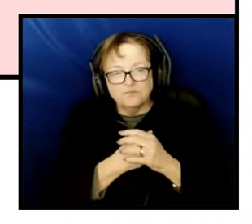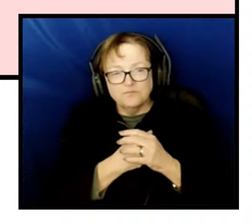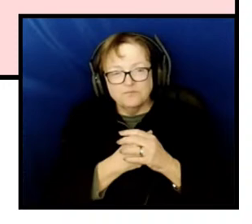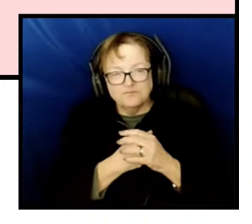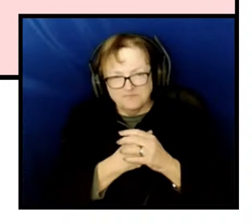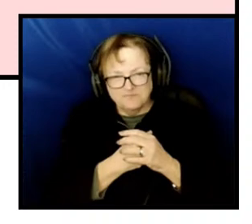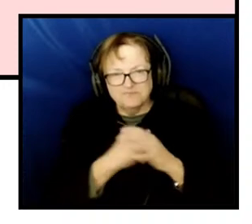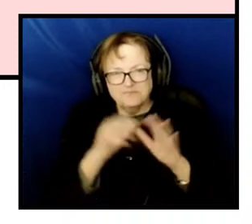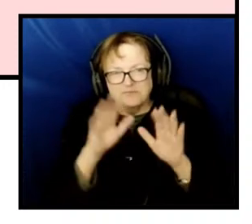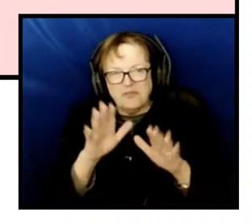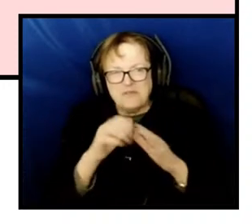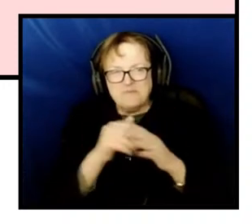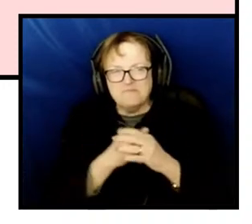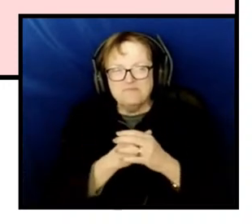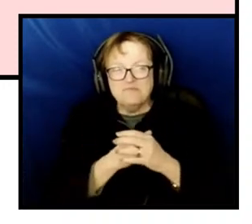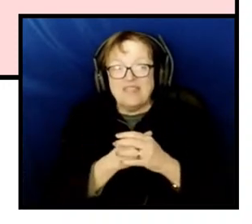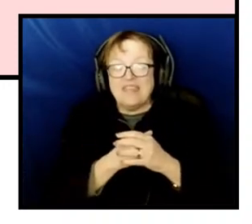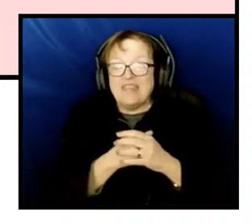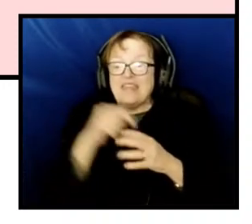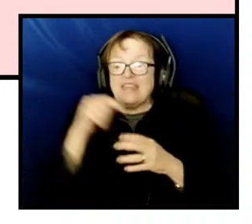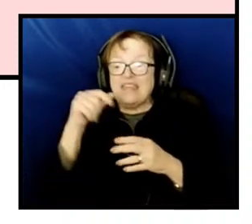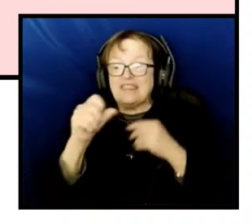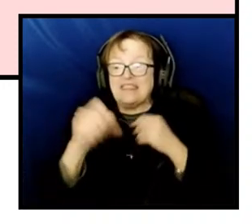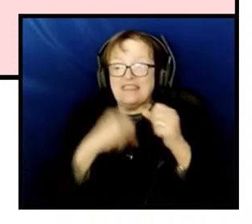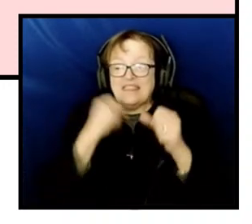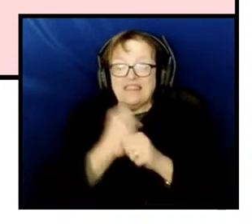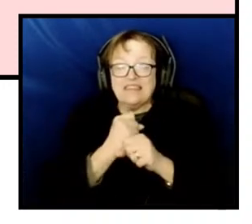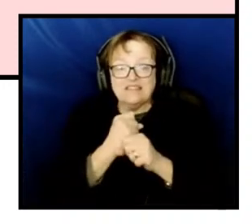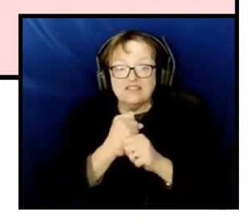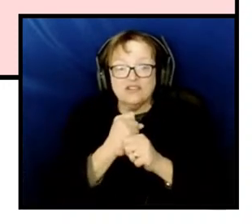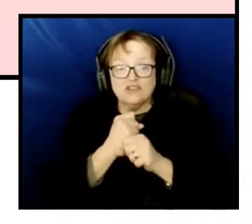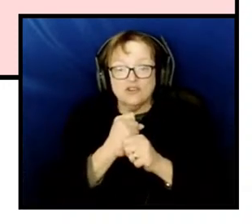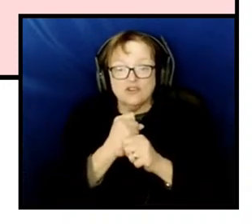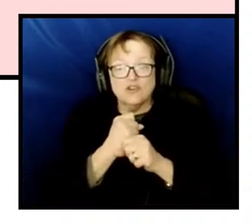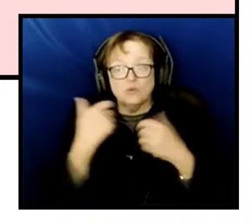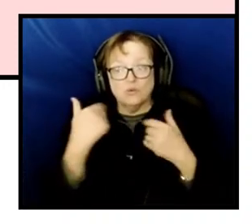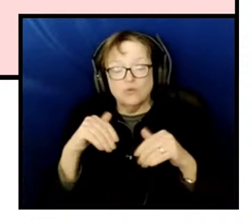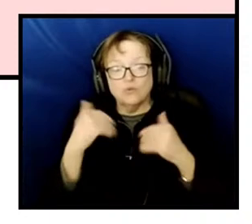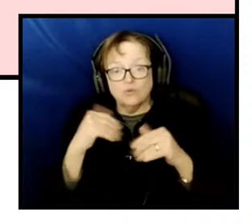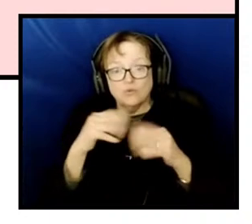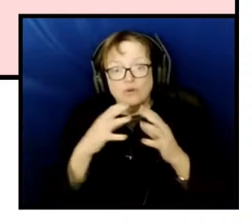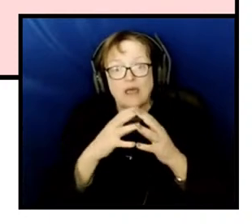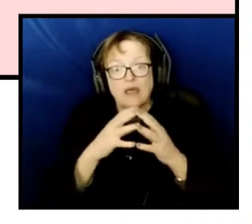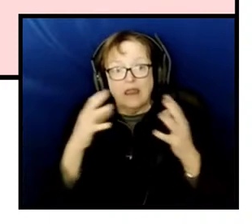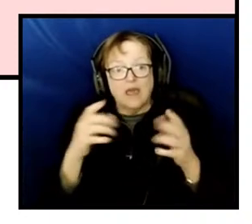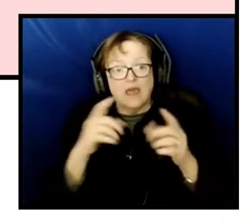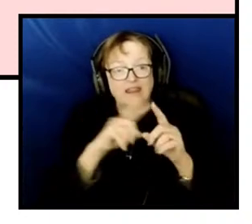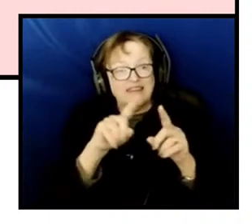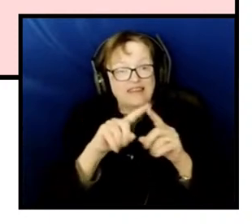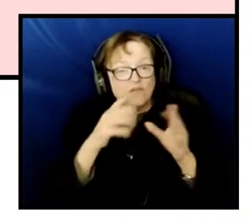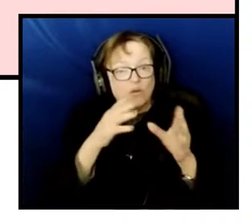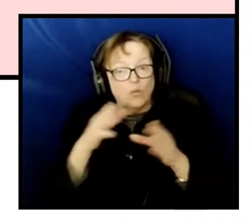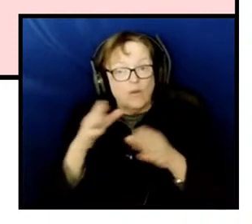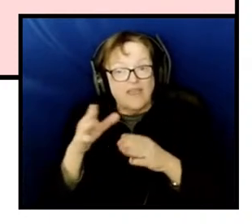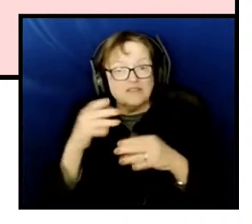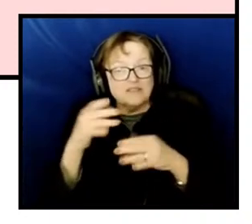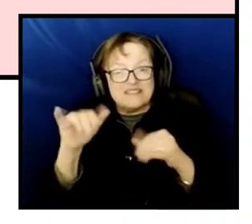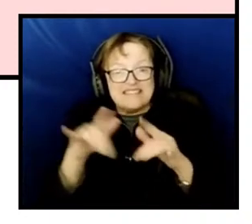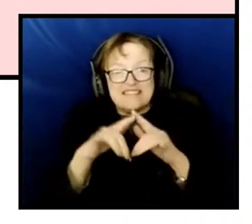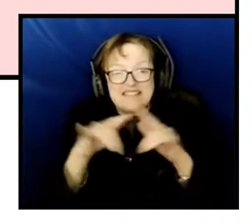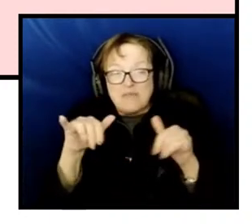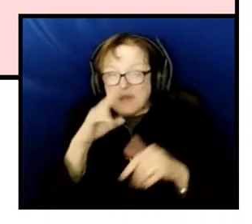Great. So this year has been a lot in a lot of ways, but it's been fun. And